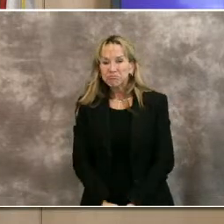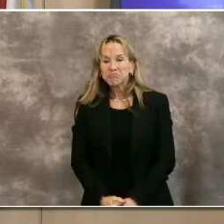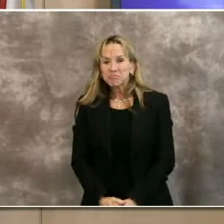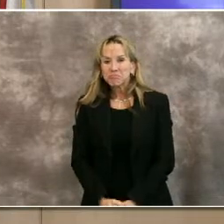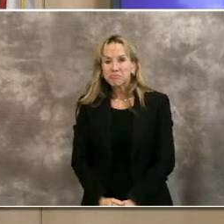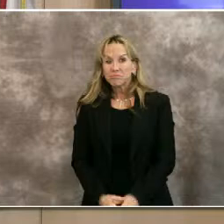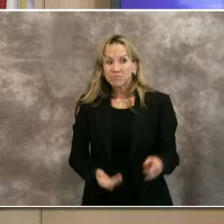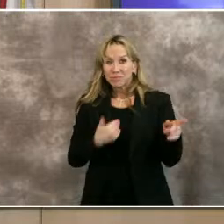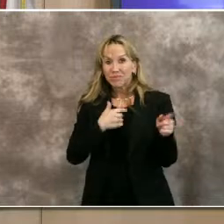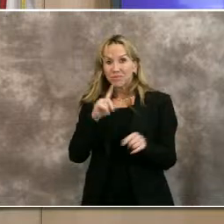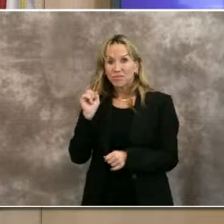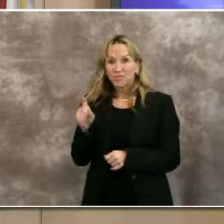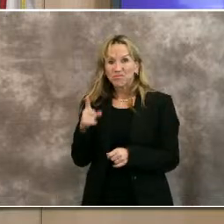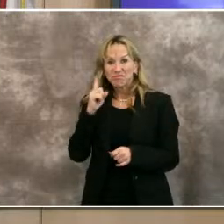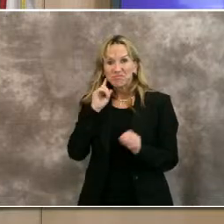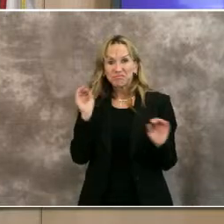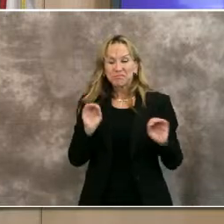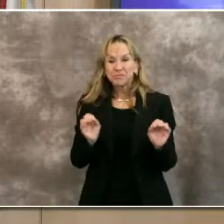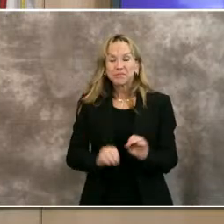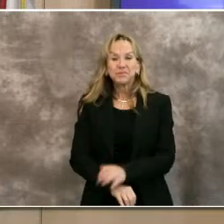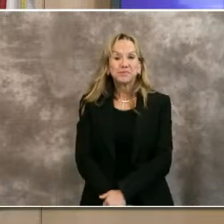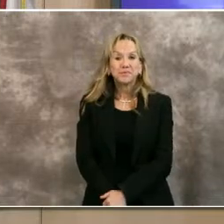Did you have a question?